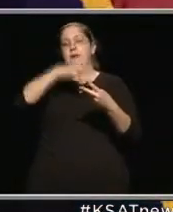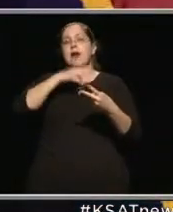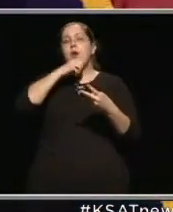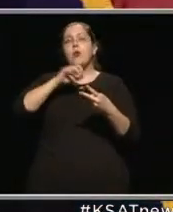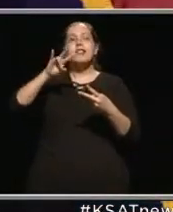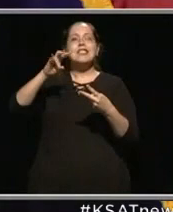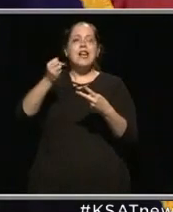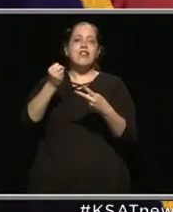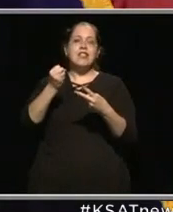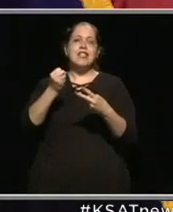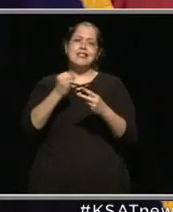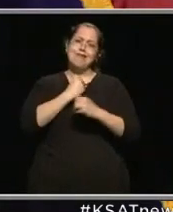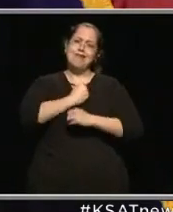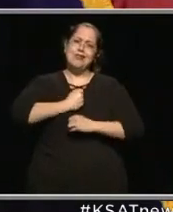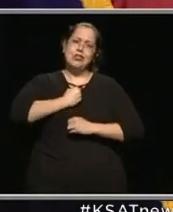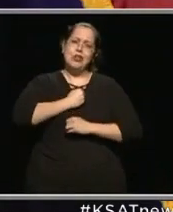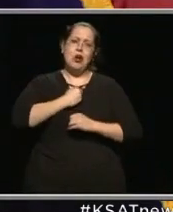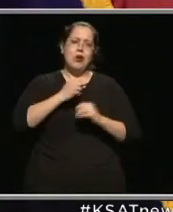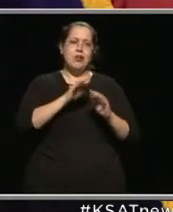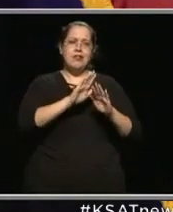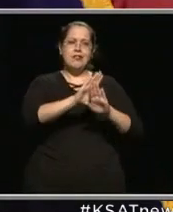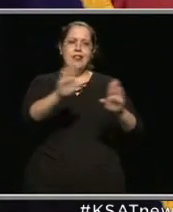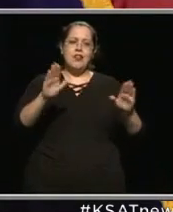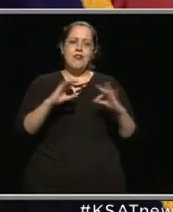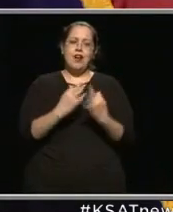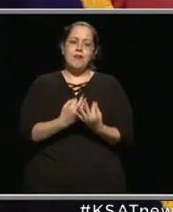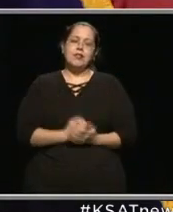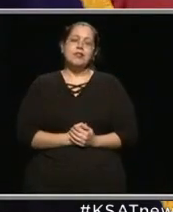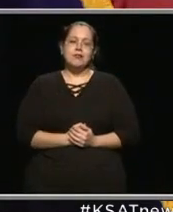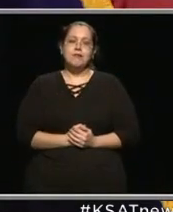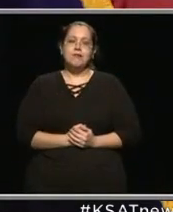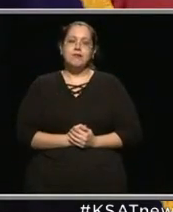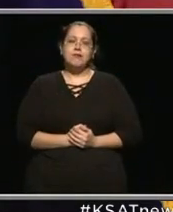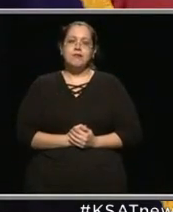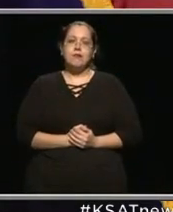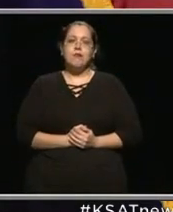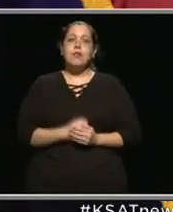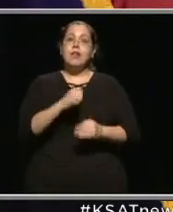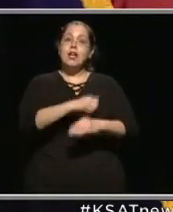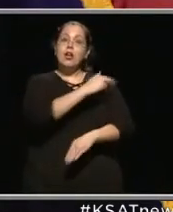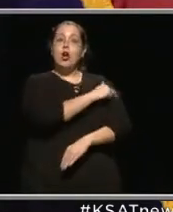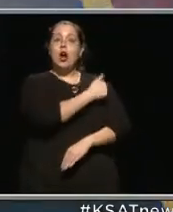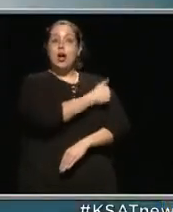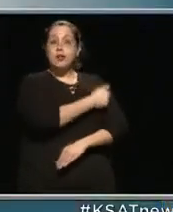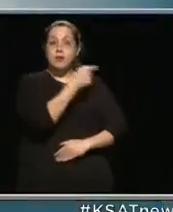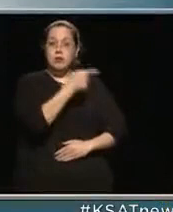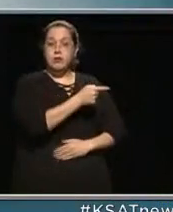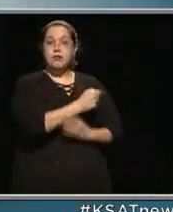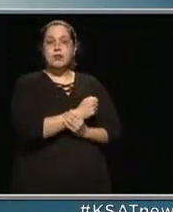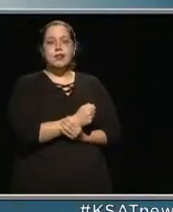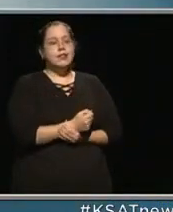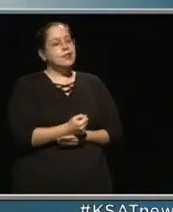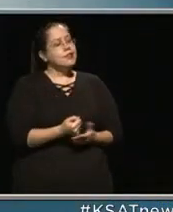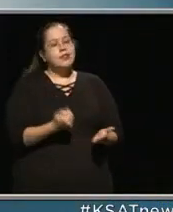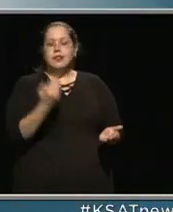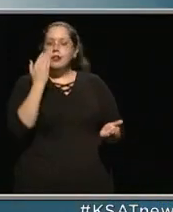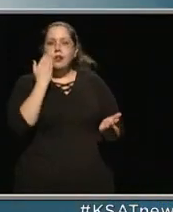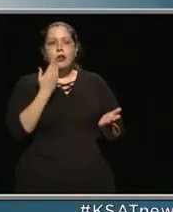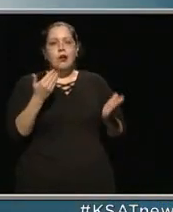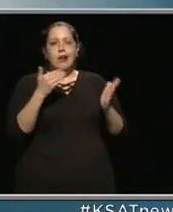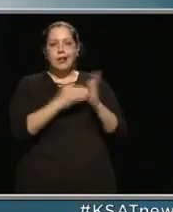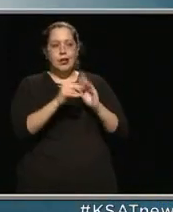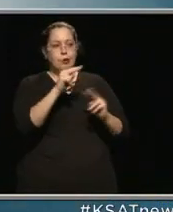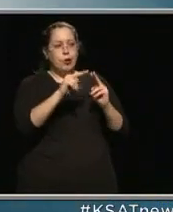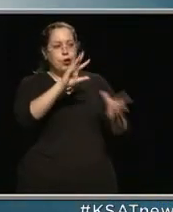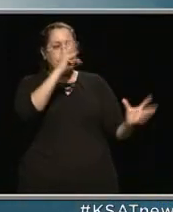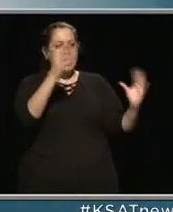his 70s. Our condolences are with their loved ones. Over in our hospitals, again, we are looking at